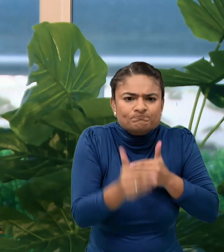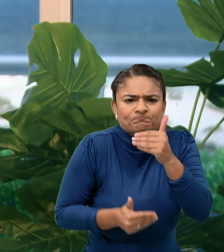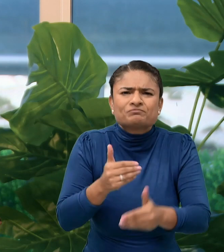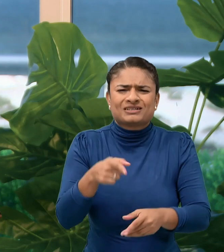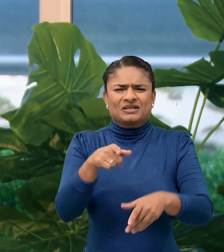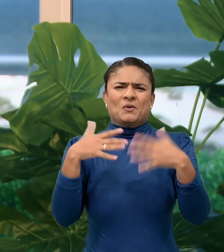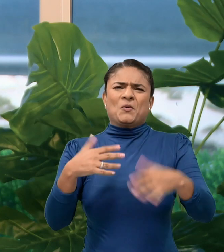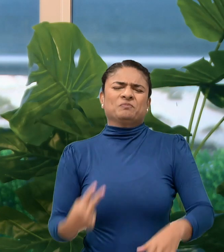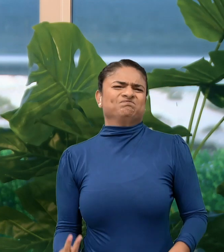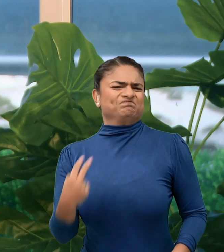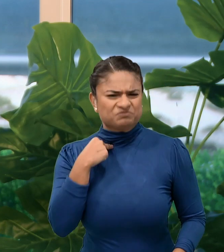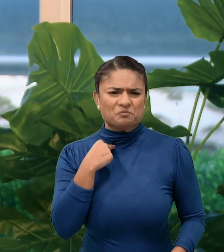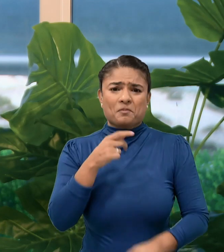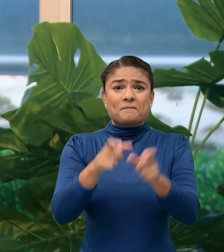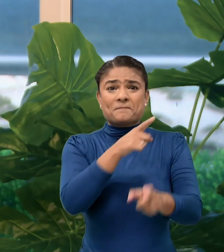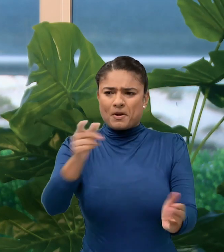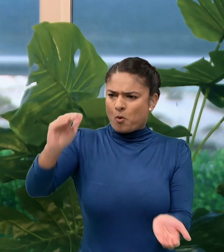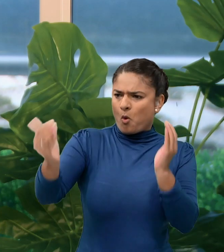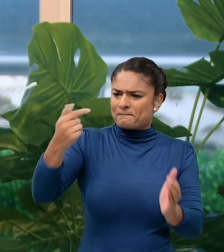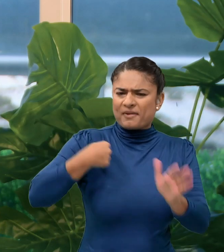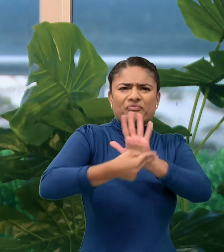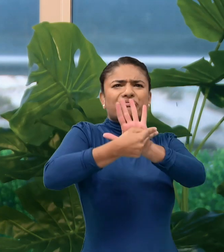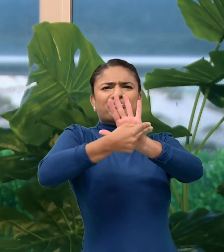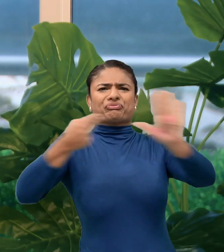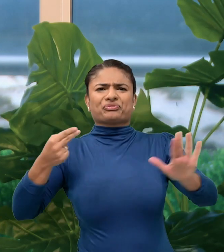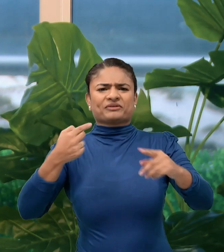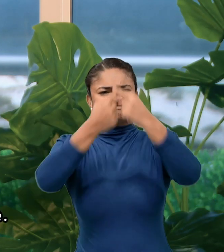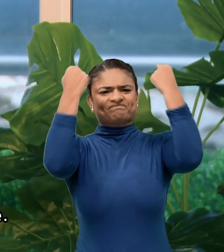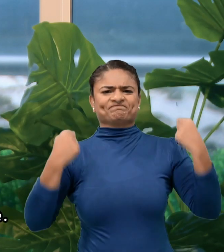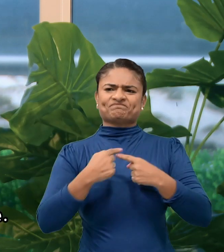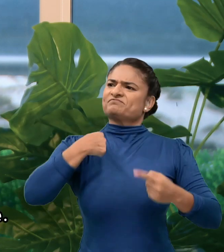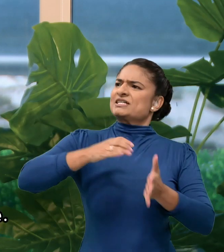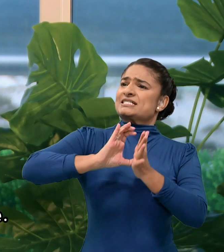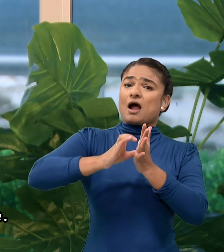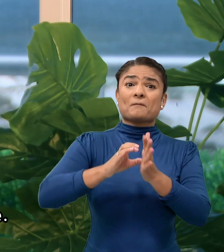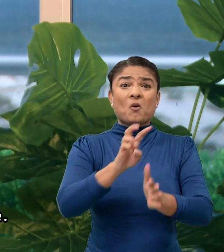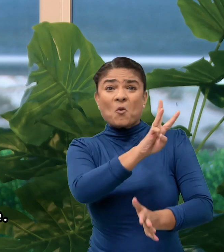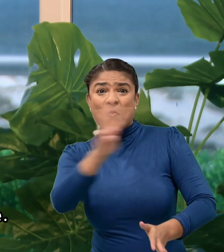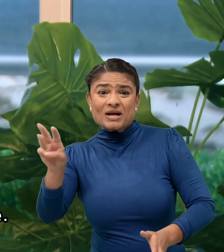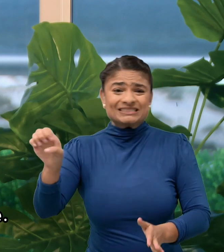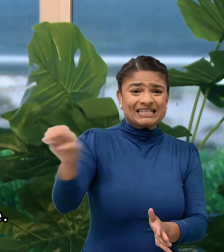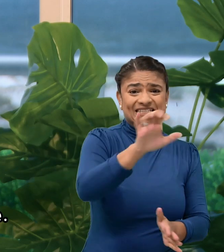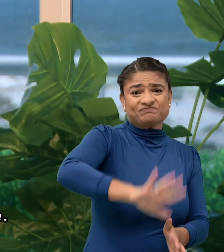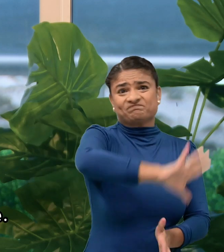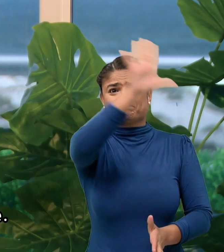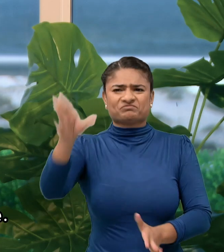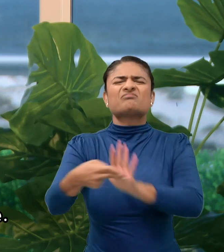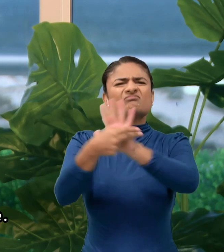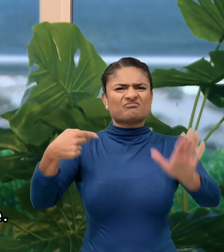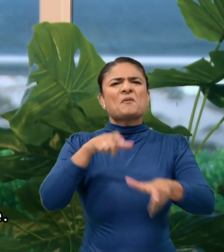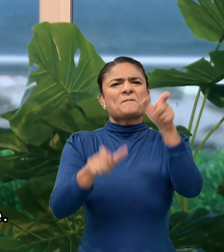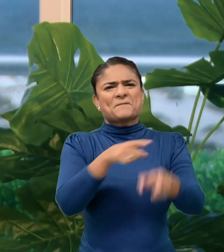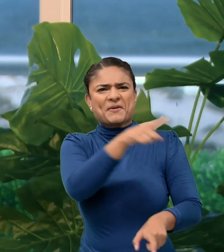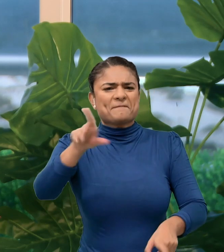wealth. This is an unfortunate image which is comparable to the image many Western and Eastern people hold of Africa and our